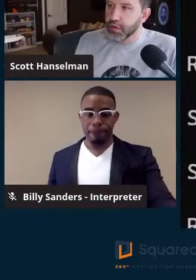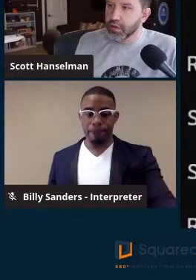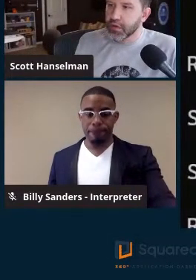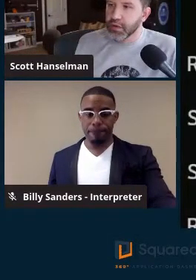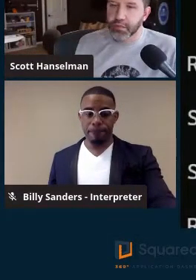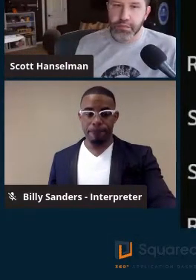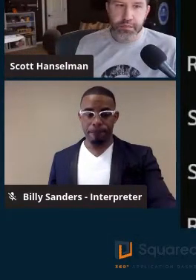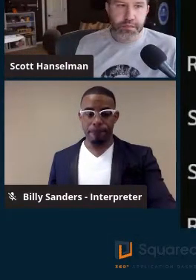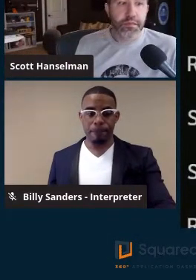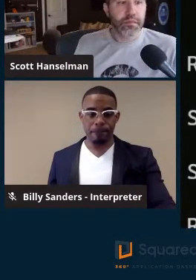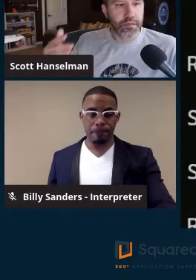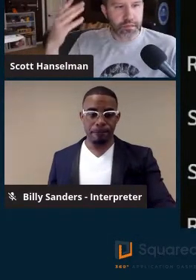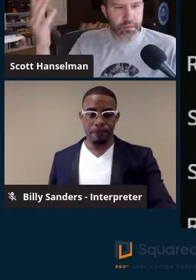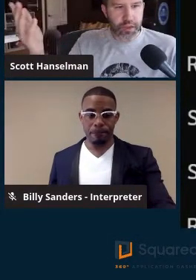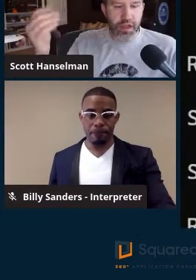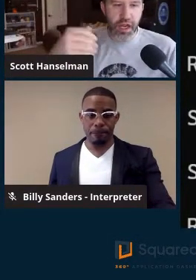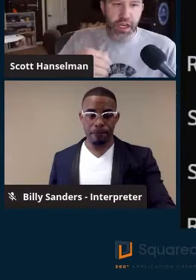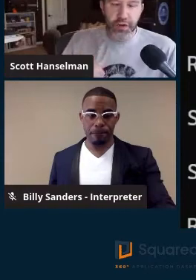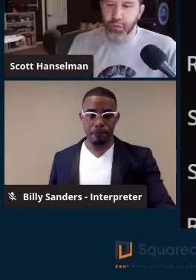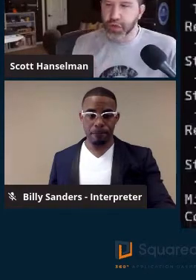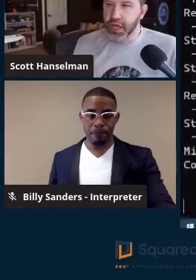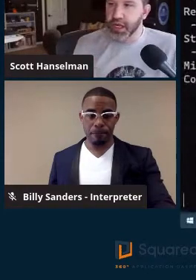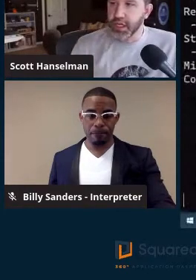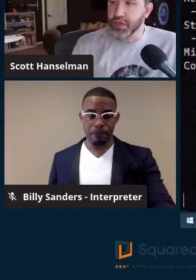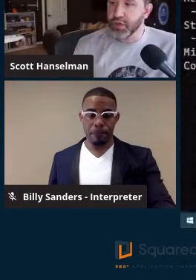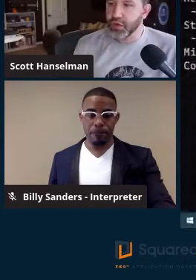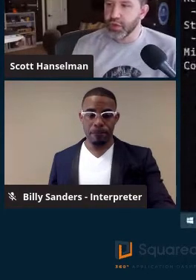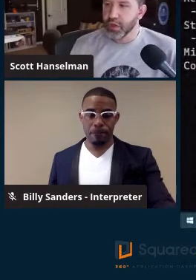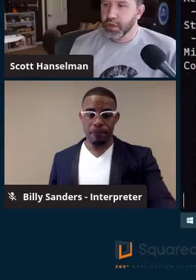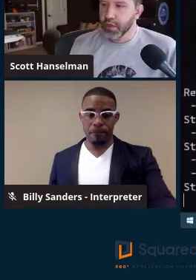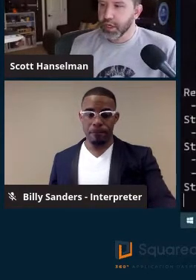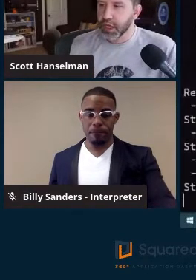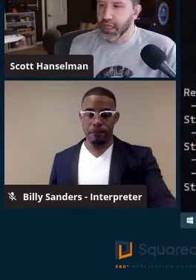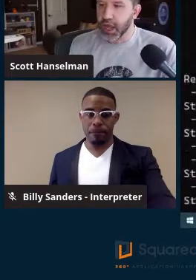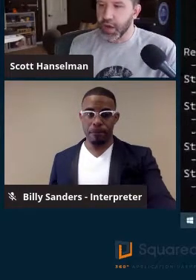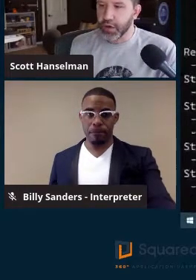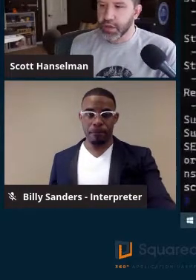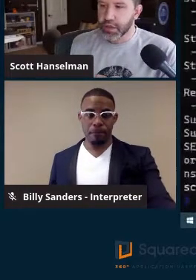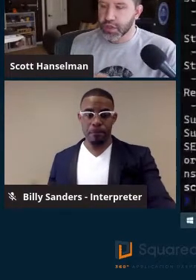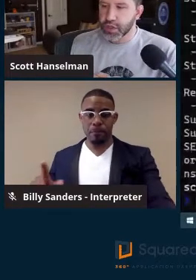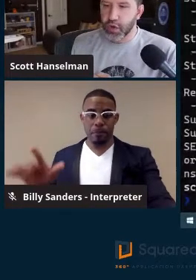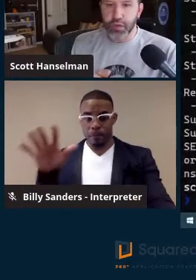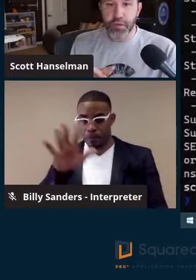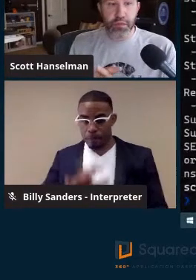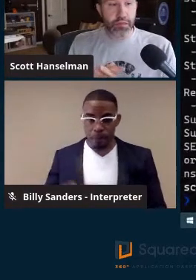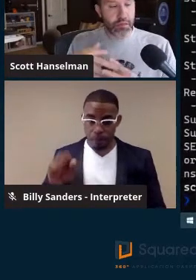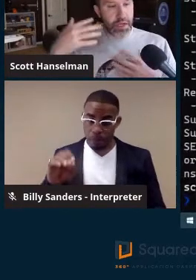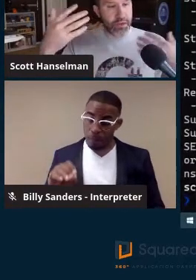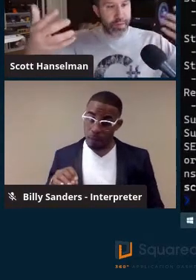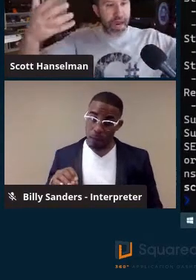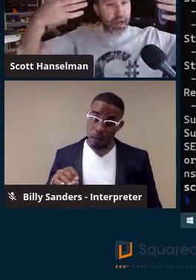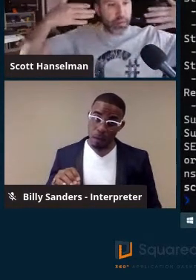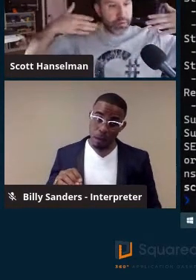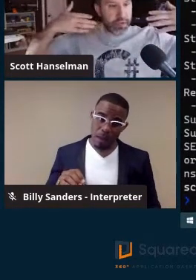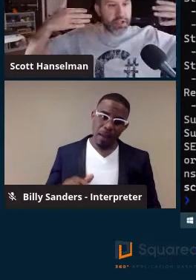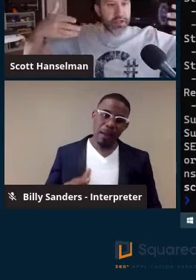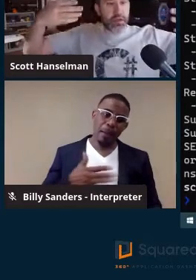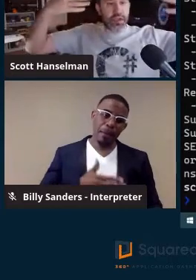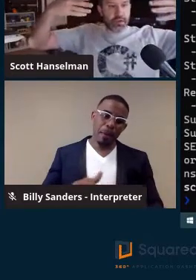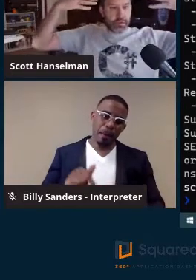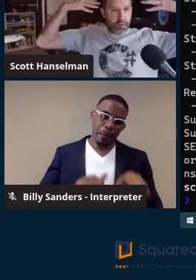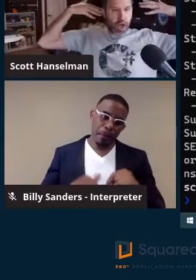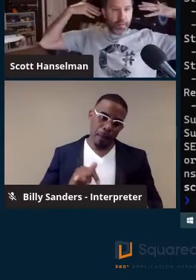Roland, there is your question answered. They're here. And I can put that into the cloud. So let's back up.